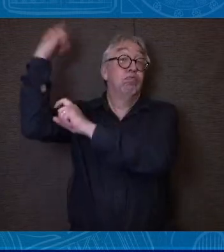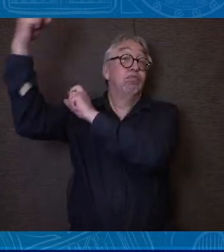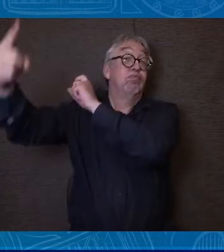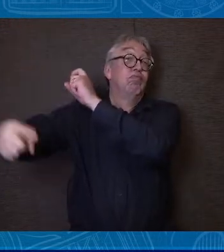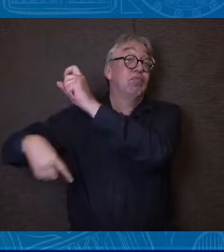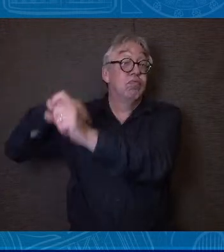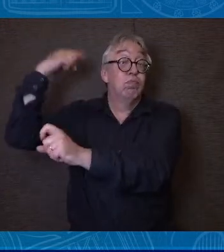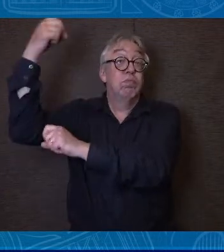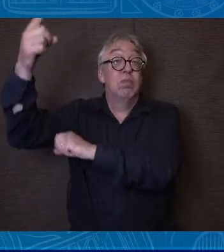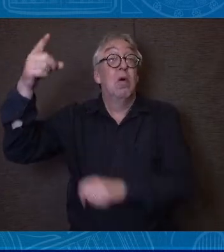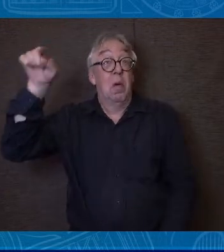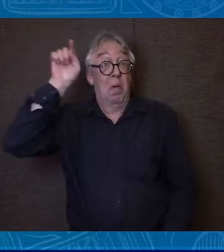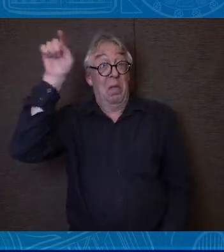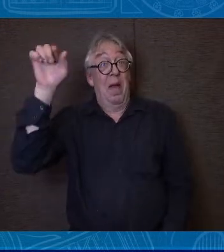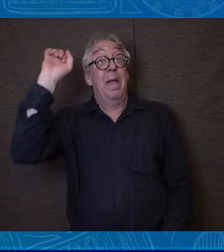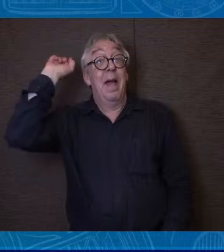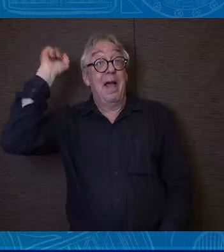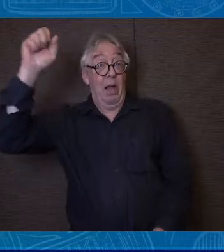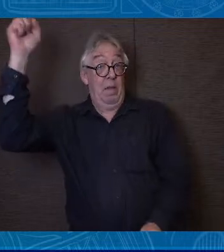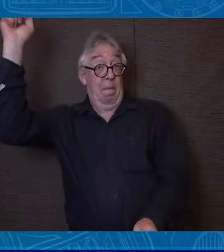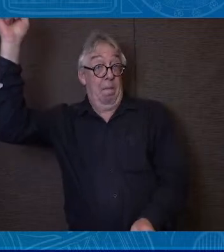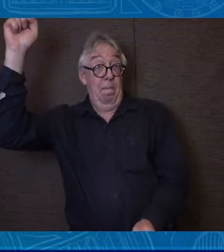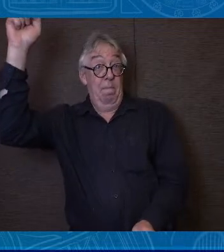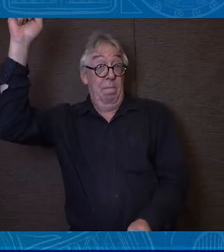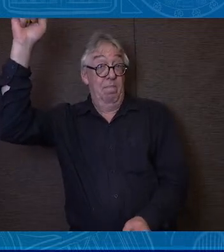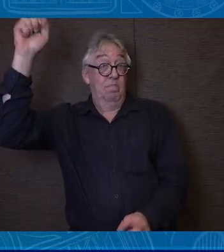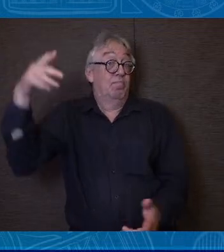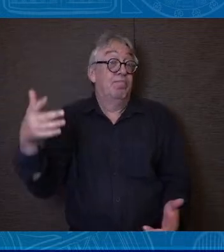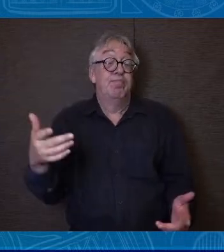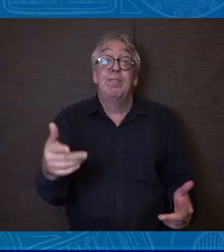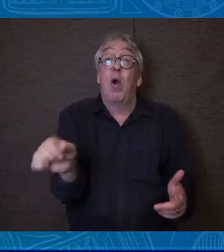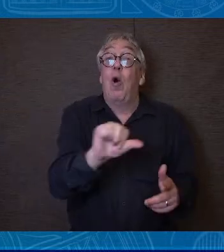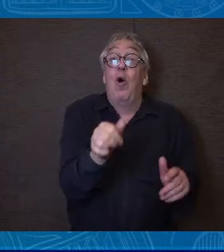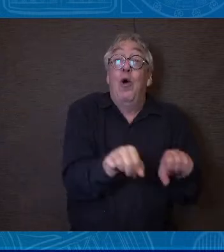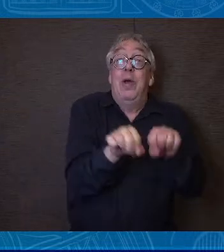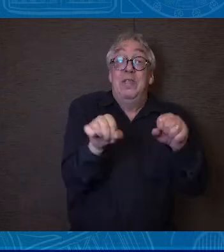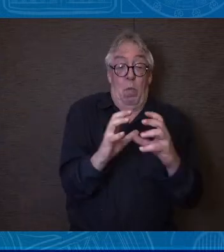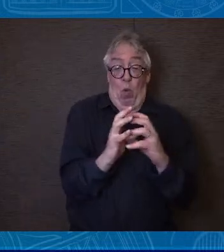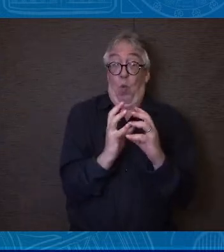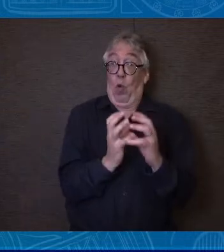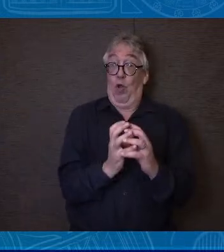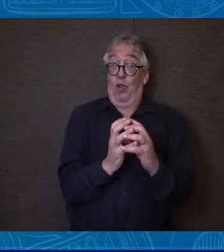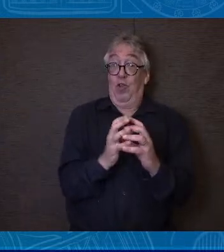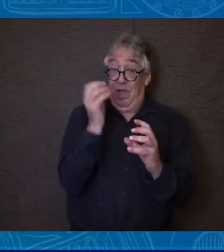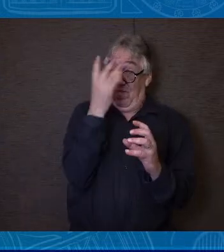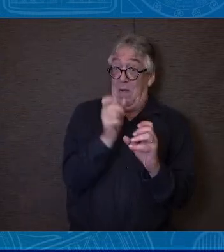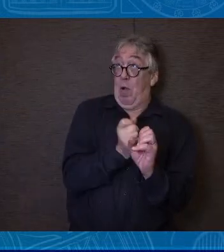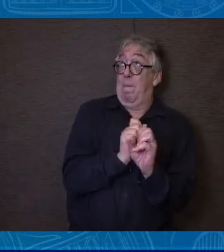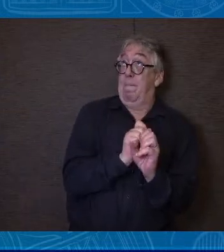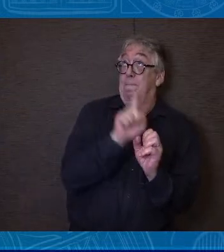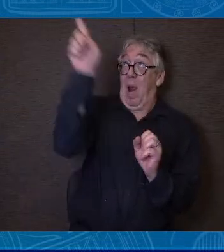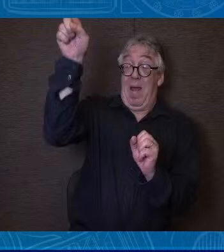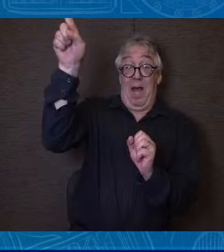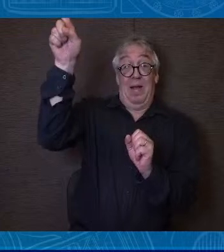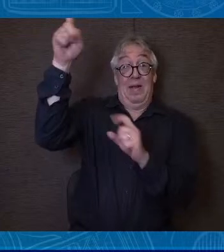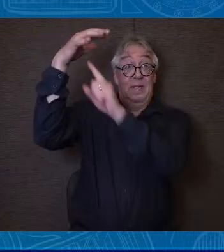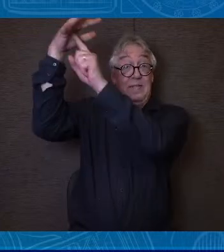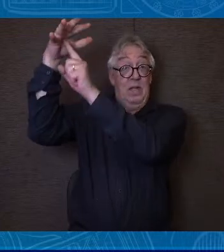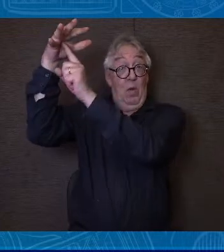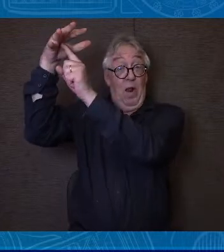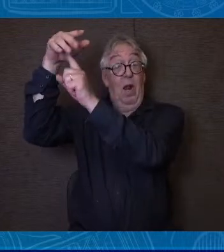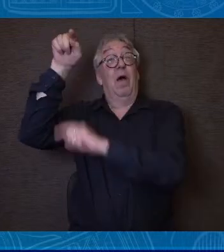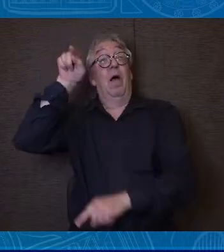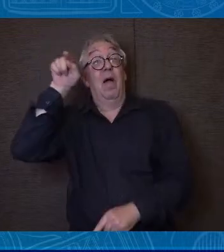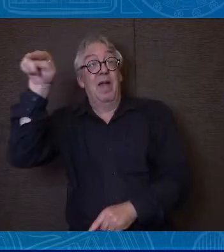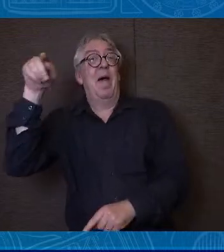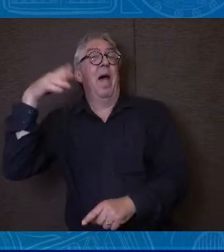to send the information to the satellites, and then using the same protocol like CAP and so on, when the